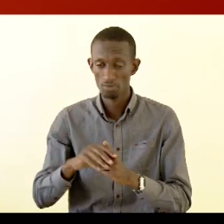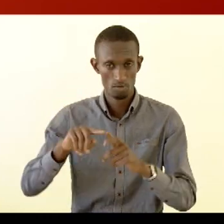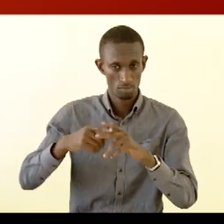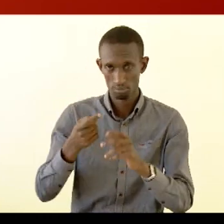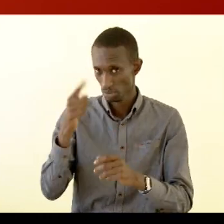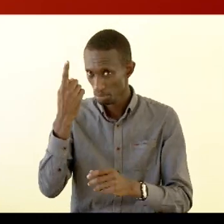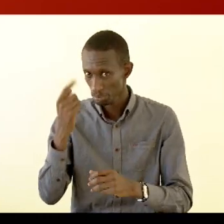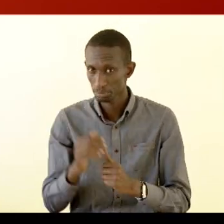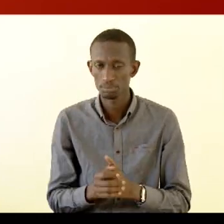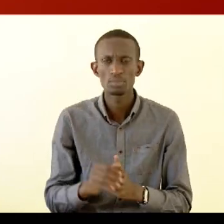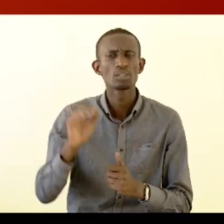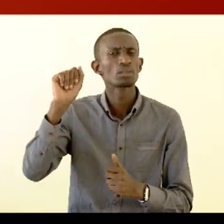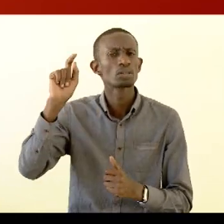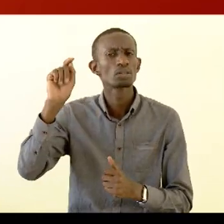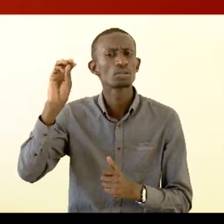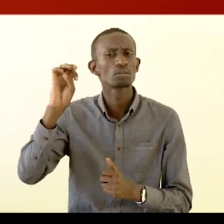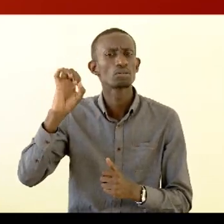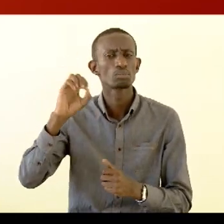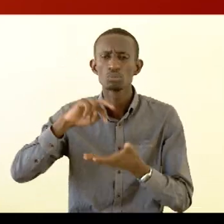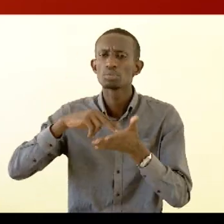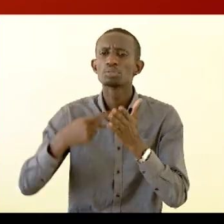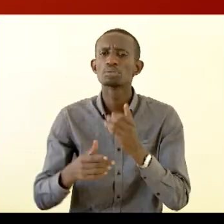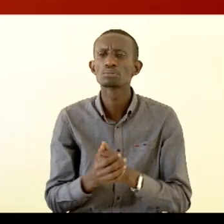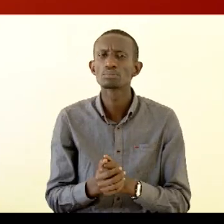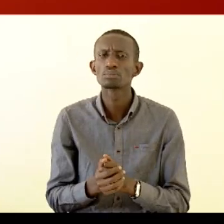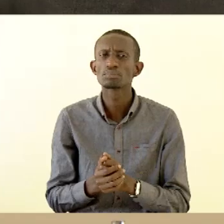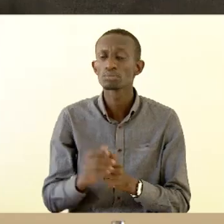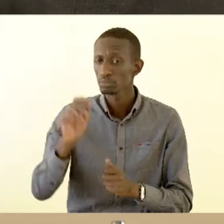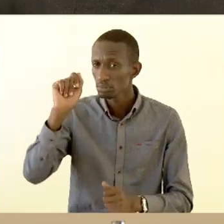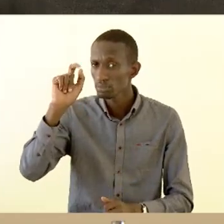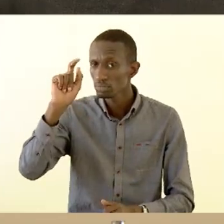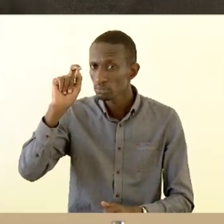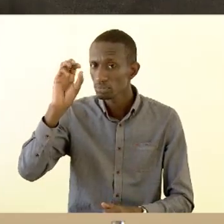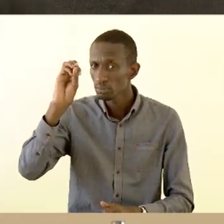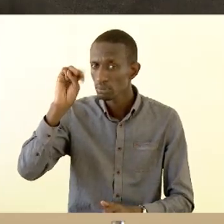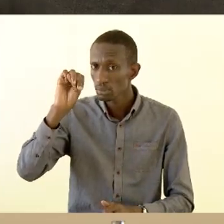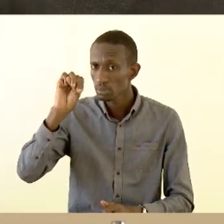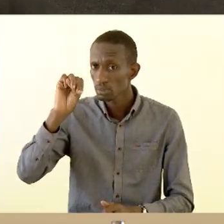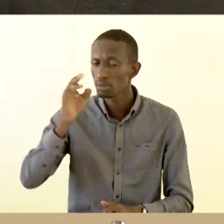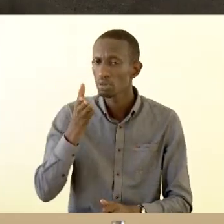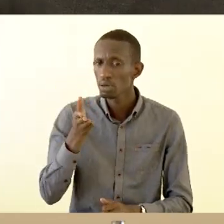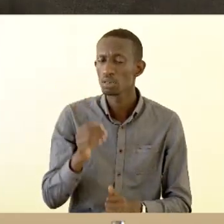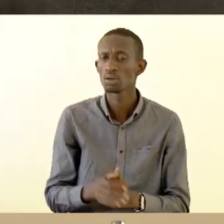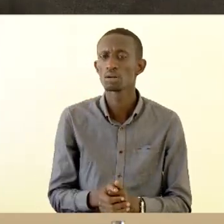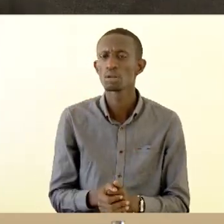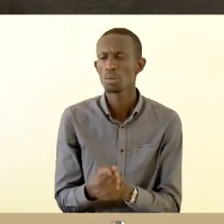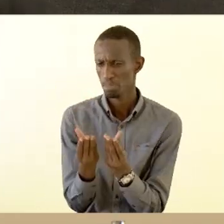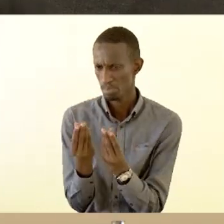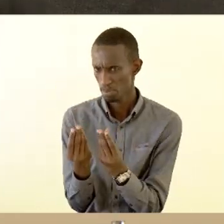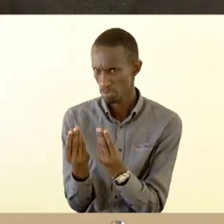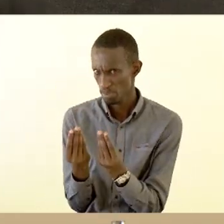definition. What is an atom? We defined an atom as the simplest